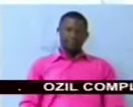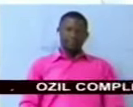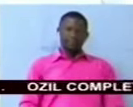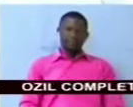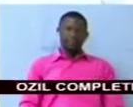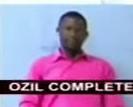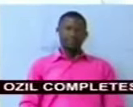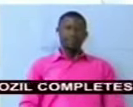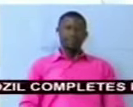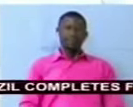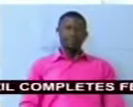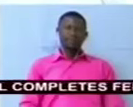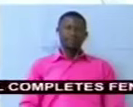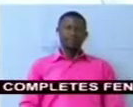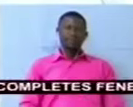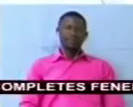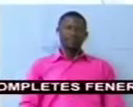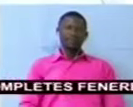ak NIA